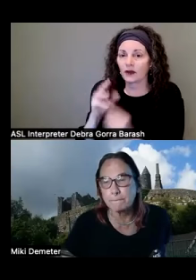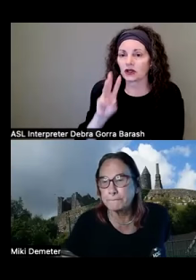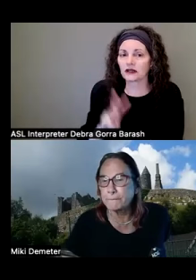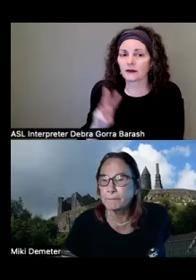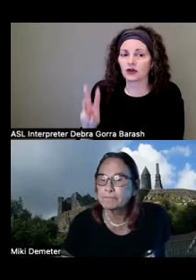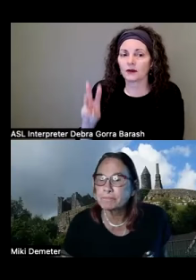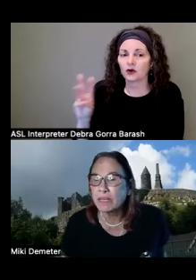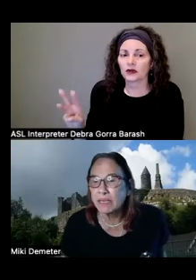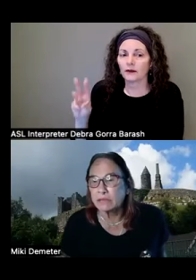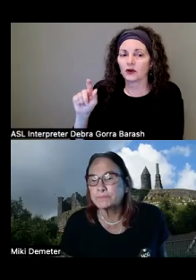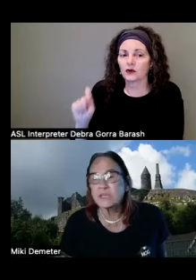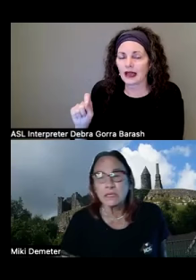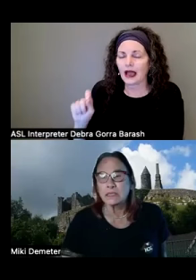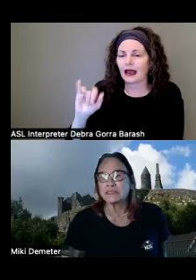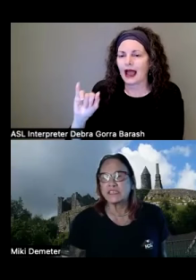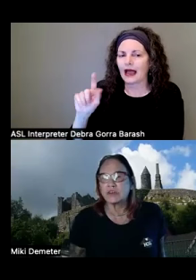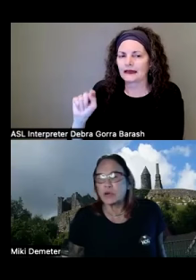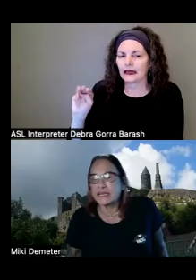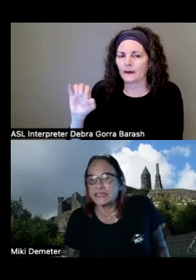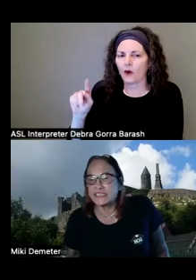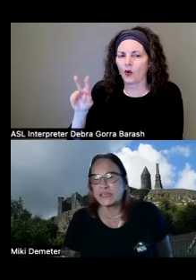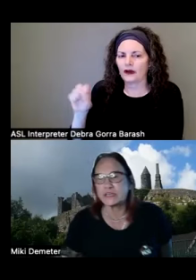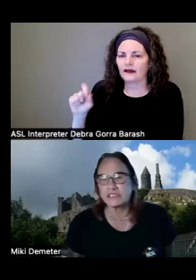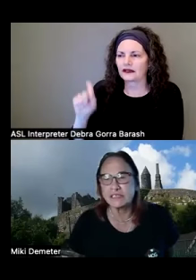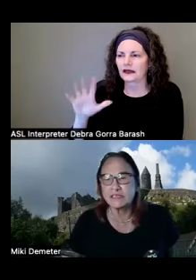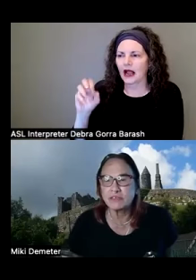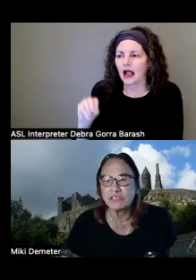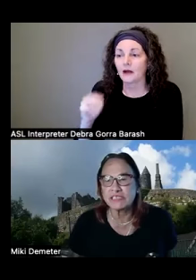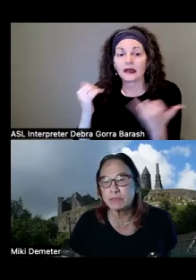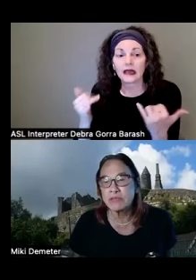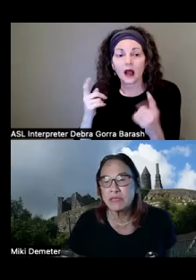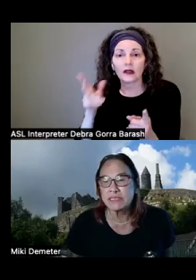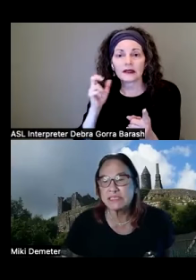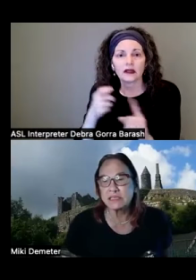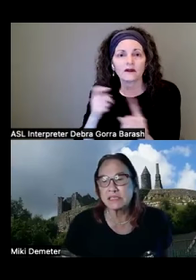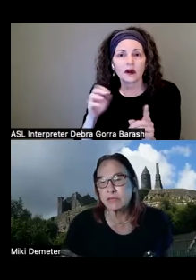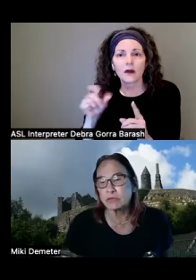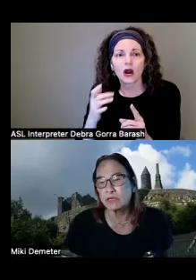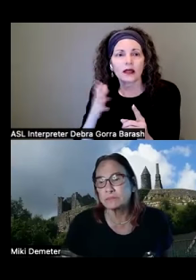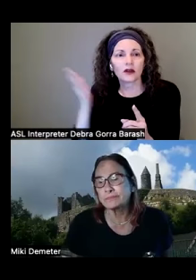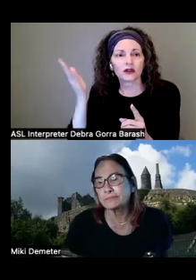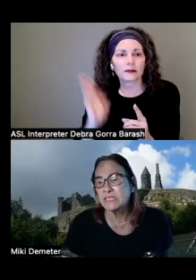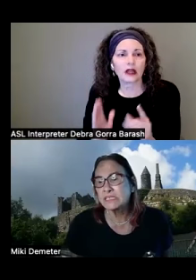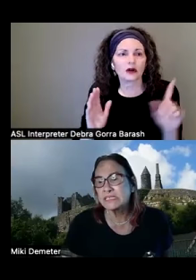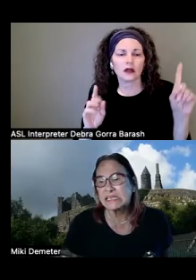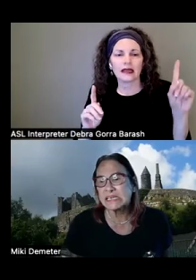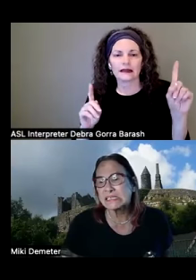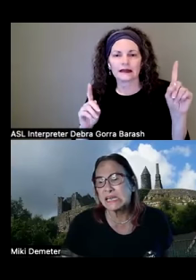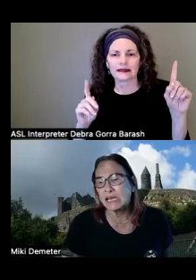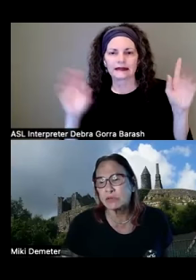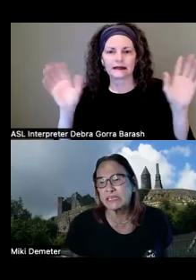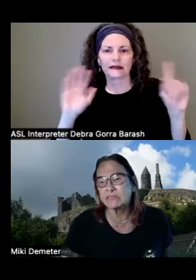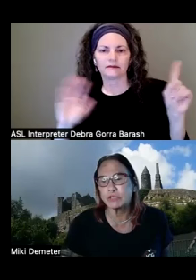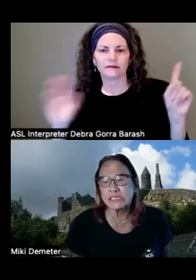www.itmotives.com. Now, let's hear from our lightning speakers. First up is Cinthia Manuel. Cinthia is